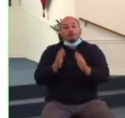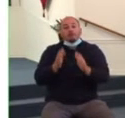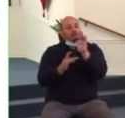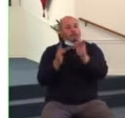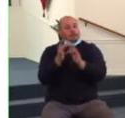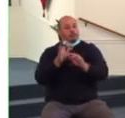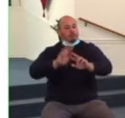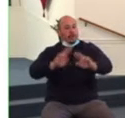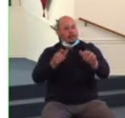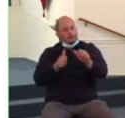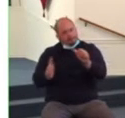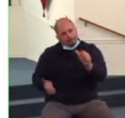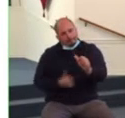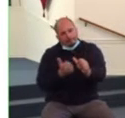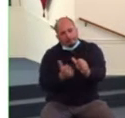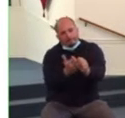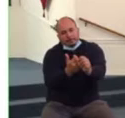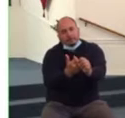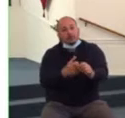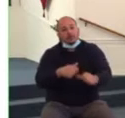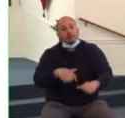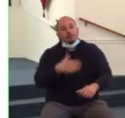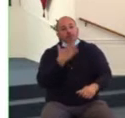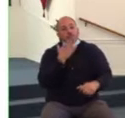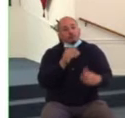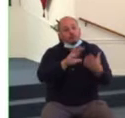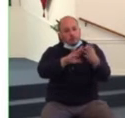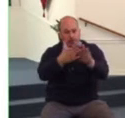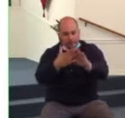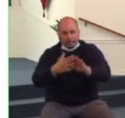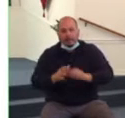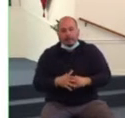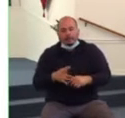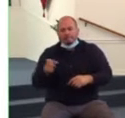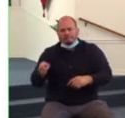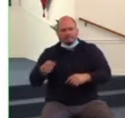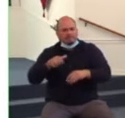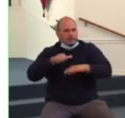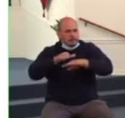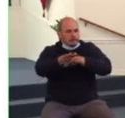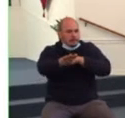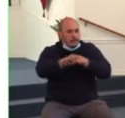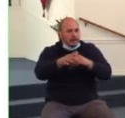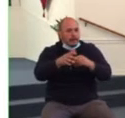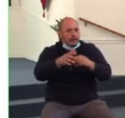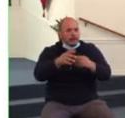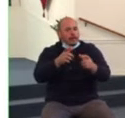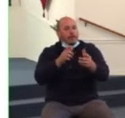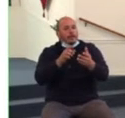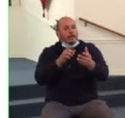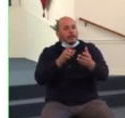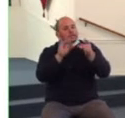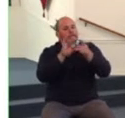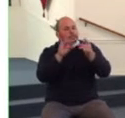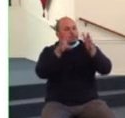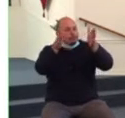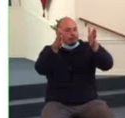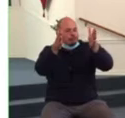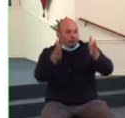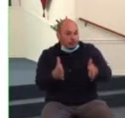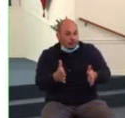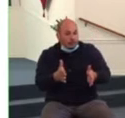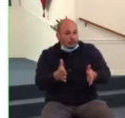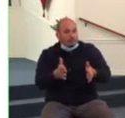Him. But the people there did not welcome Him because He was heading for Jerusalem. When the disciples James and John saw this, they